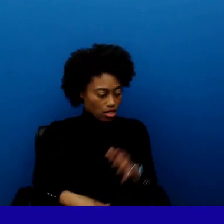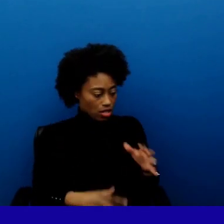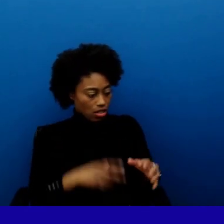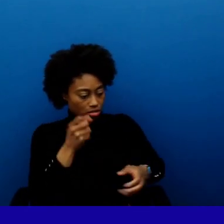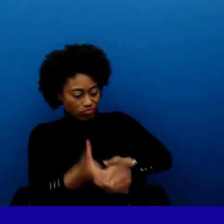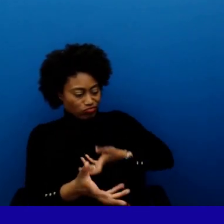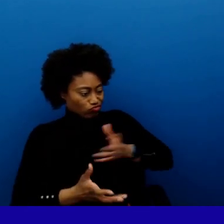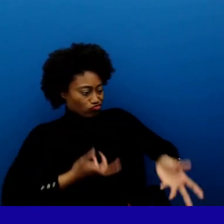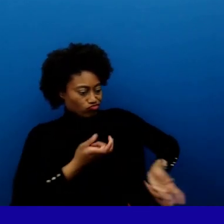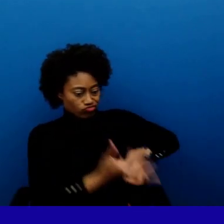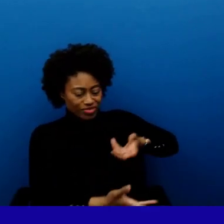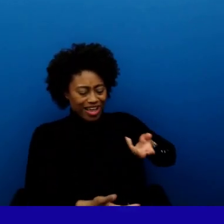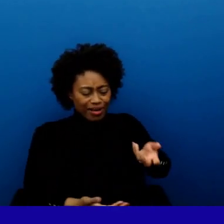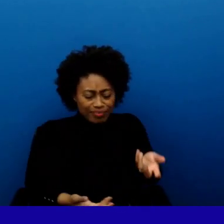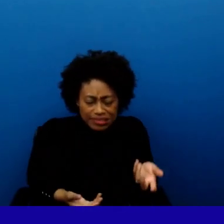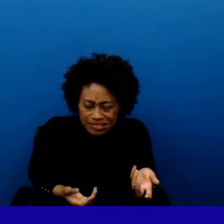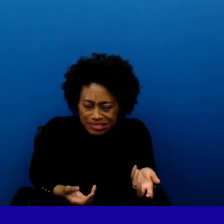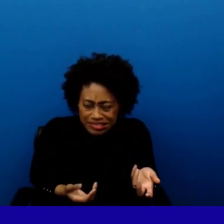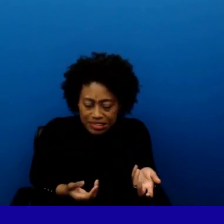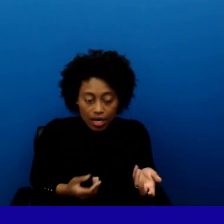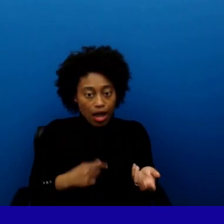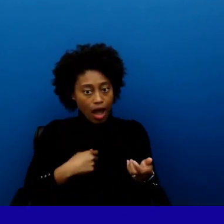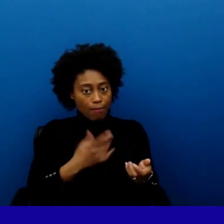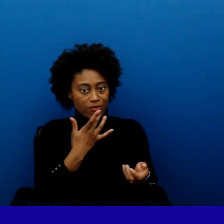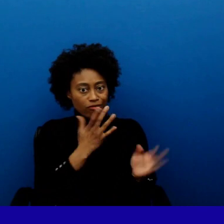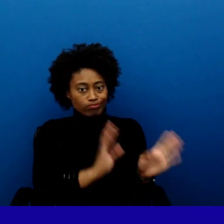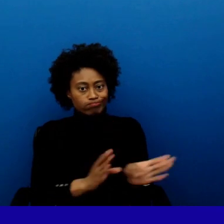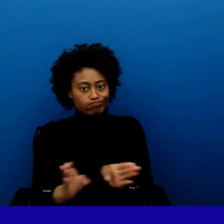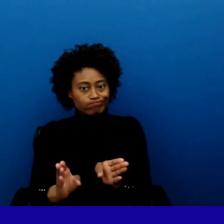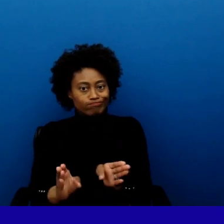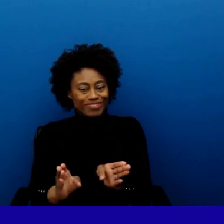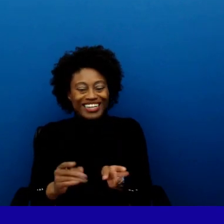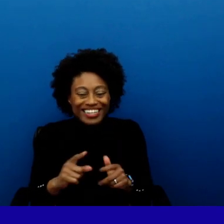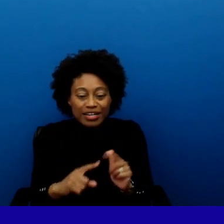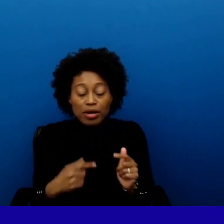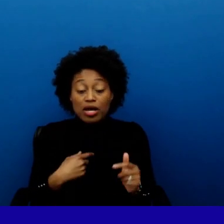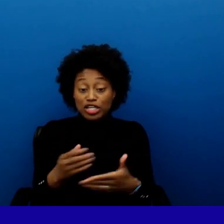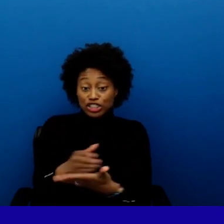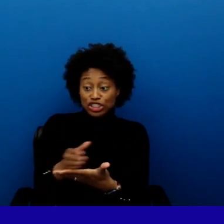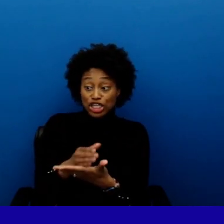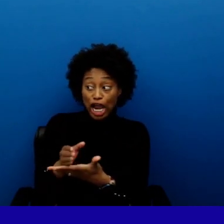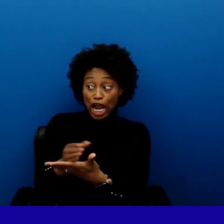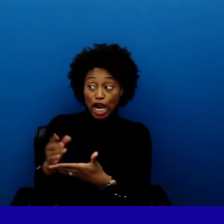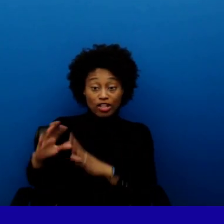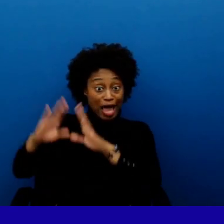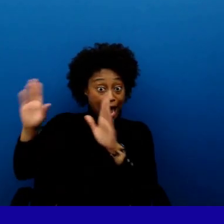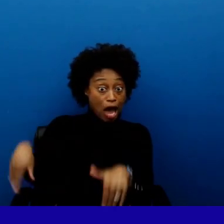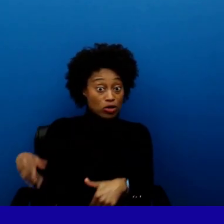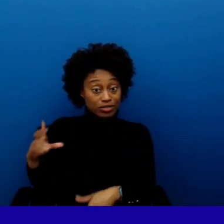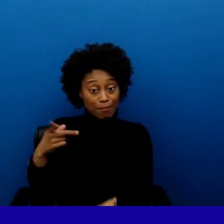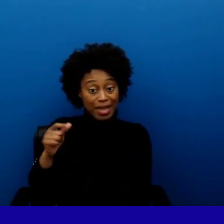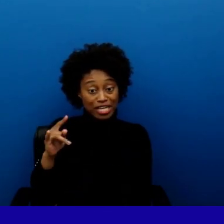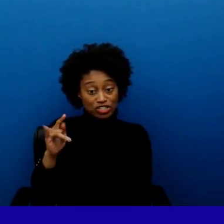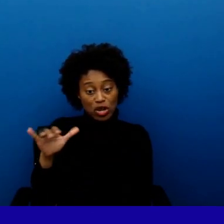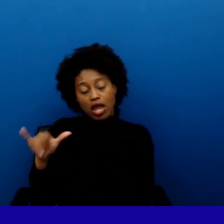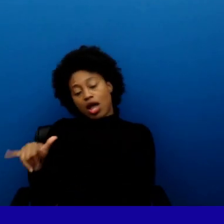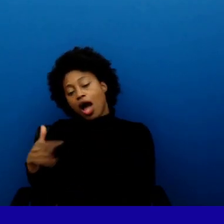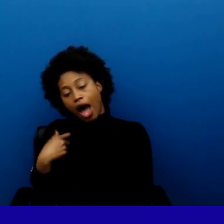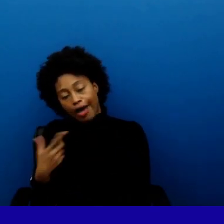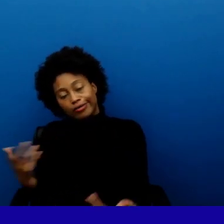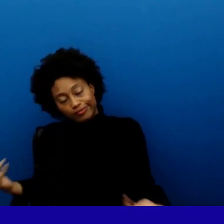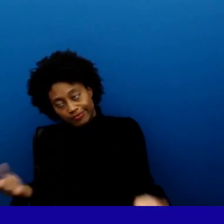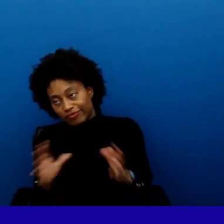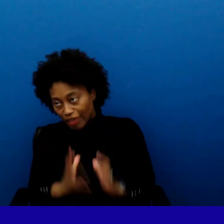in our shared pantry, I've created piles of sorts. So instead of having like tomato products here and this